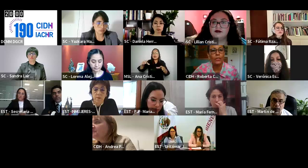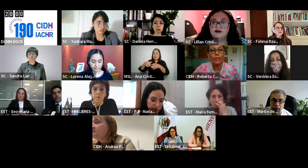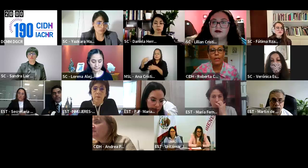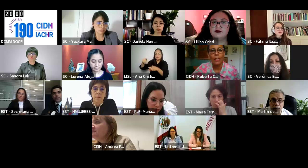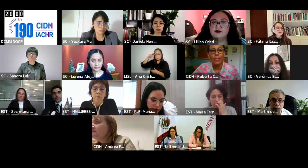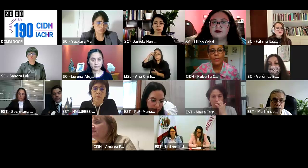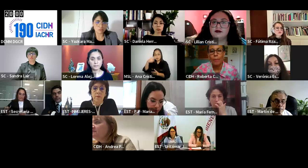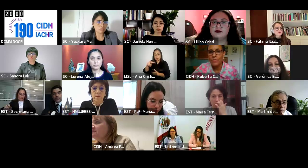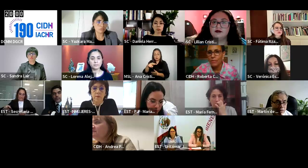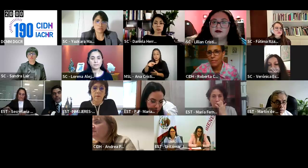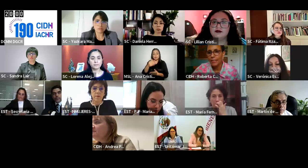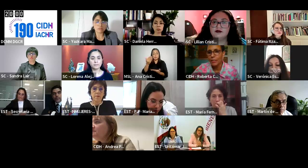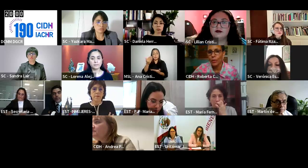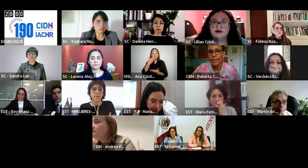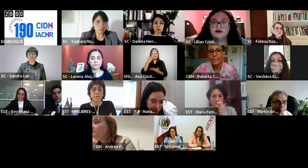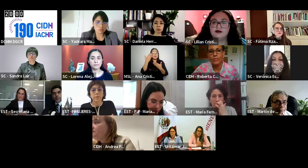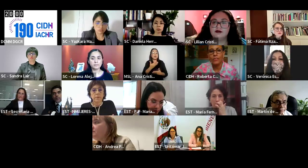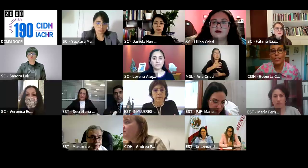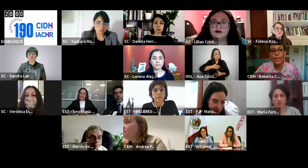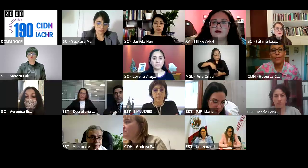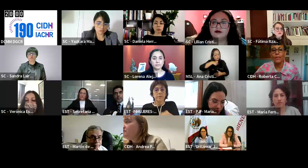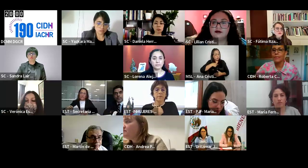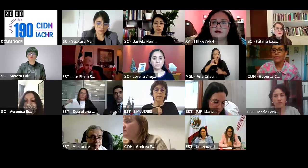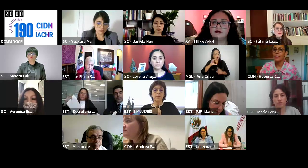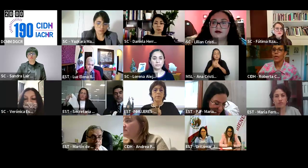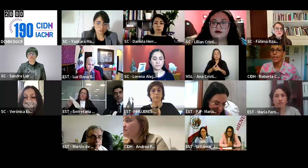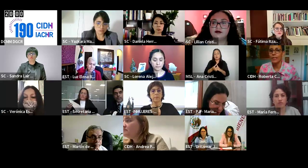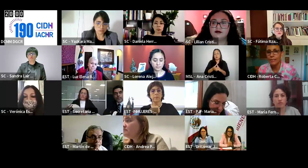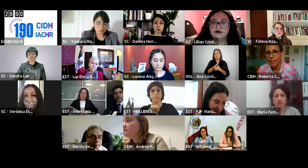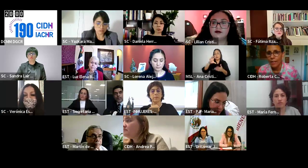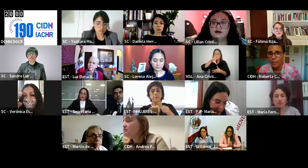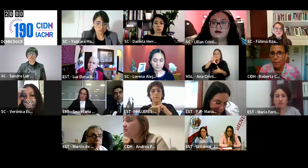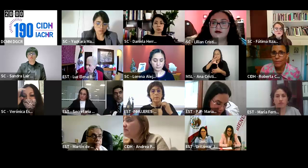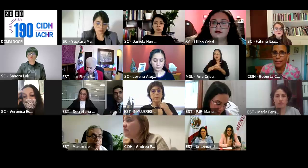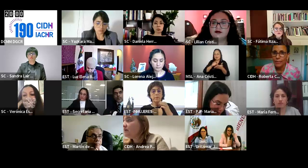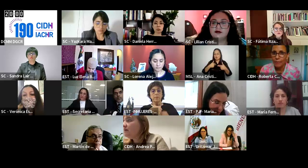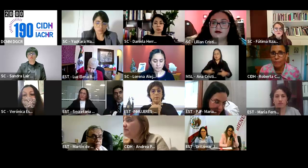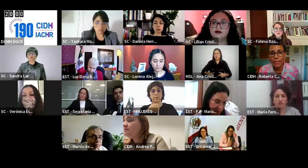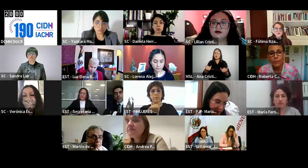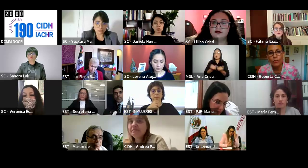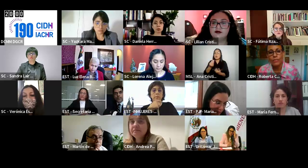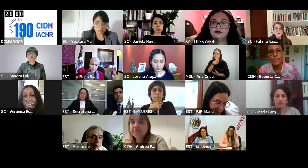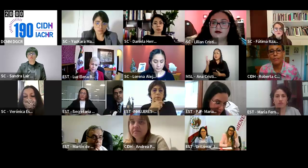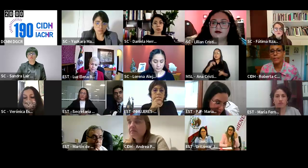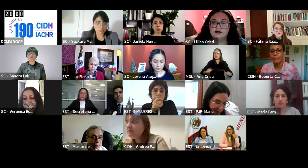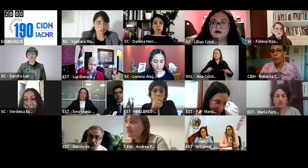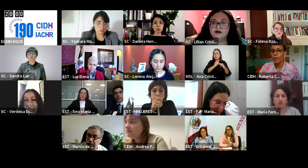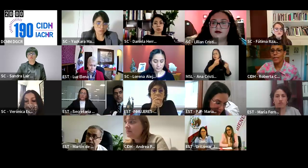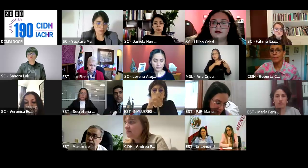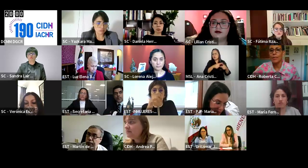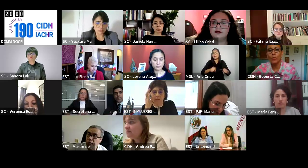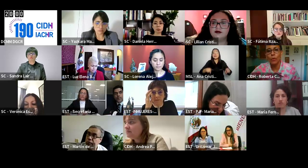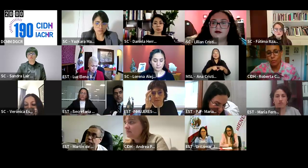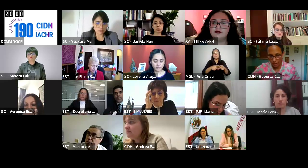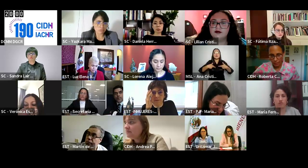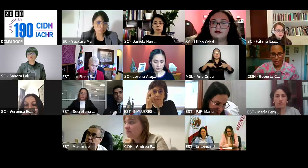of the Commission the number of civil society organizations that are here with us, as well as the representatives of the illustrious state of Mexico.